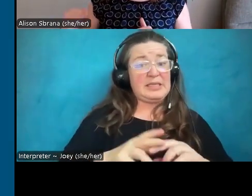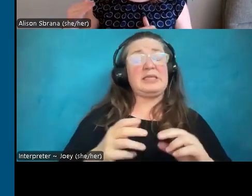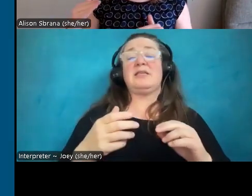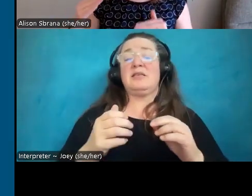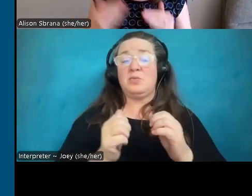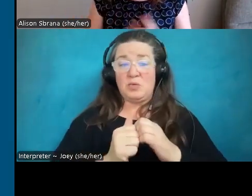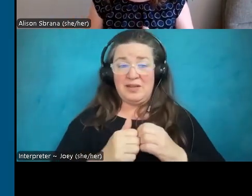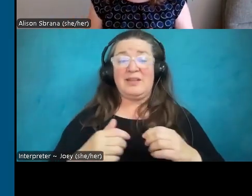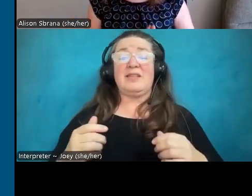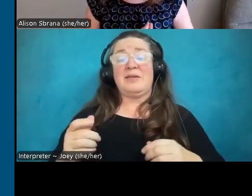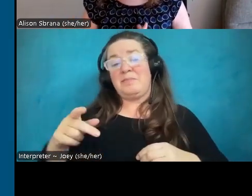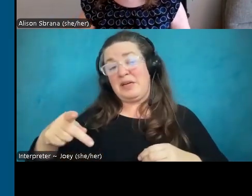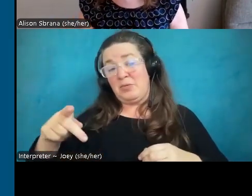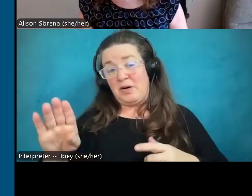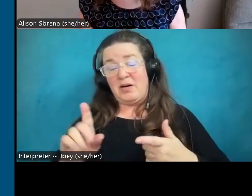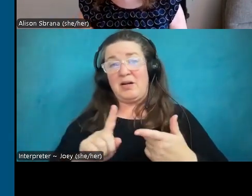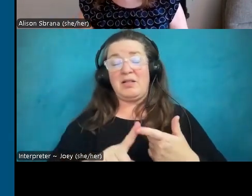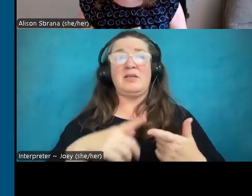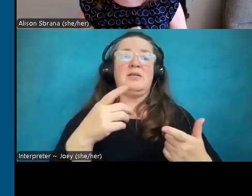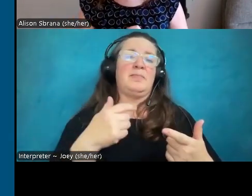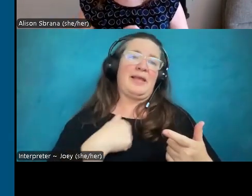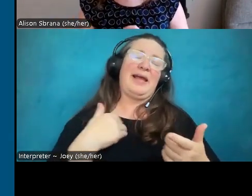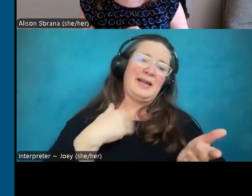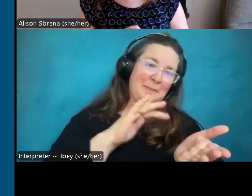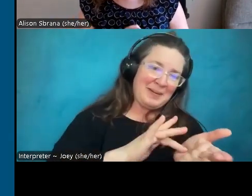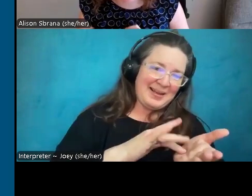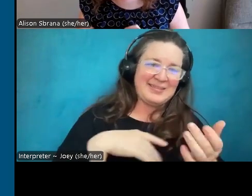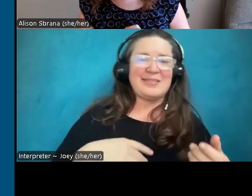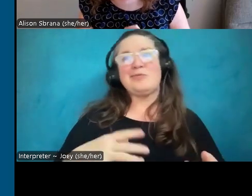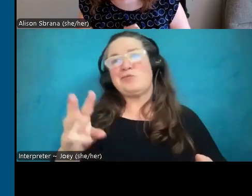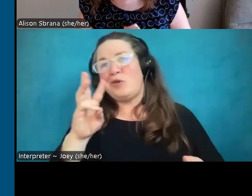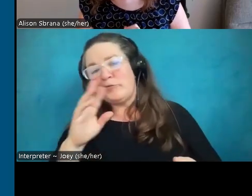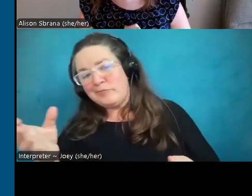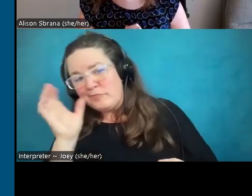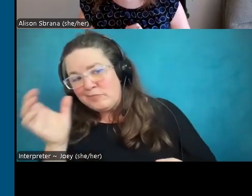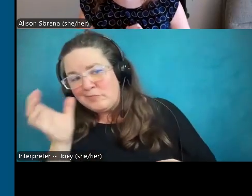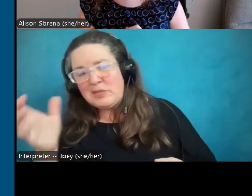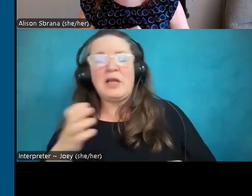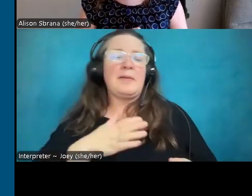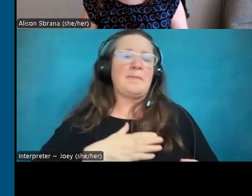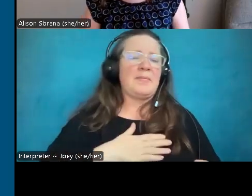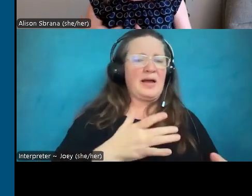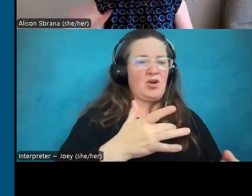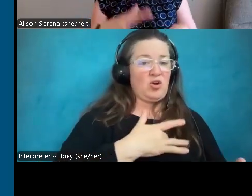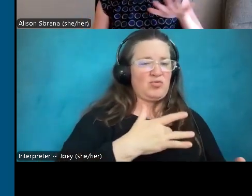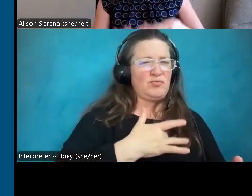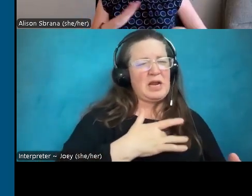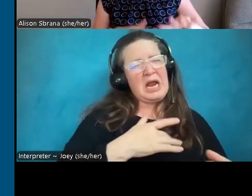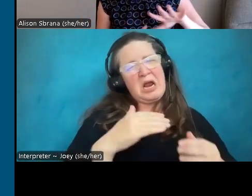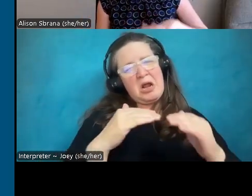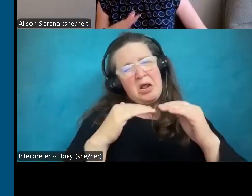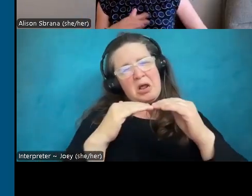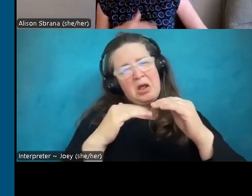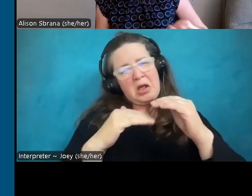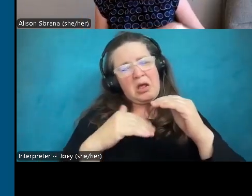on board, my heart rate did not go over 130 or maybe 140 in a few moments. And it